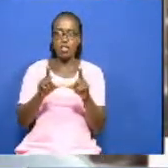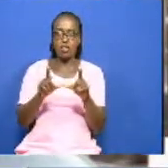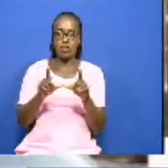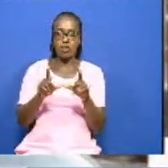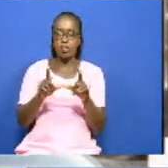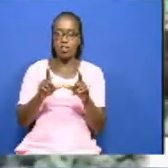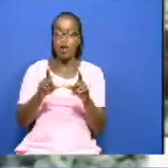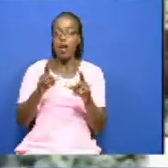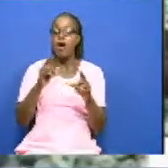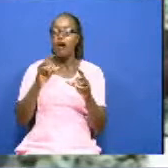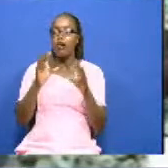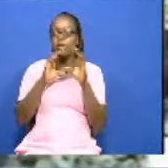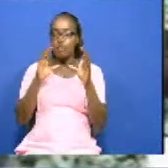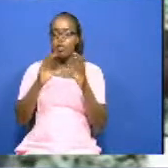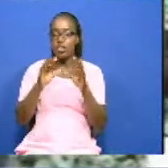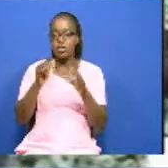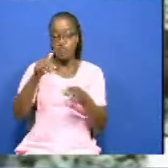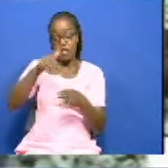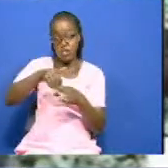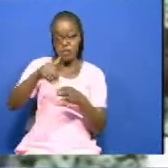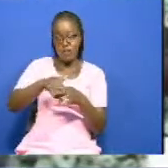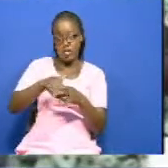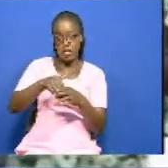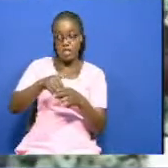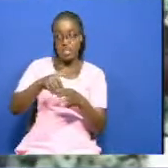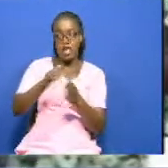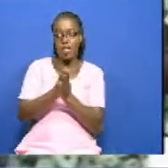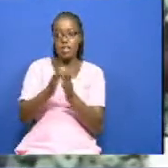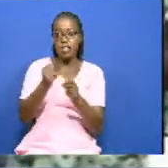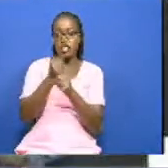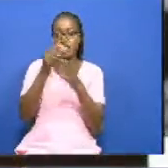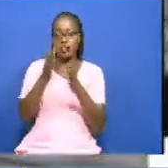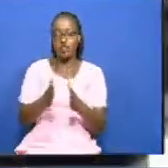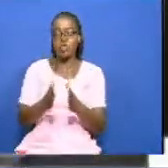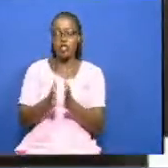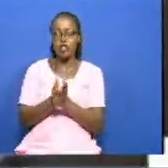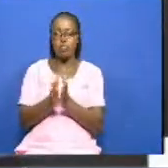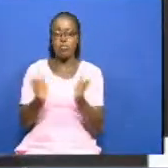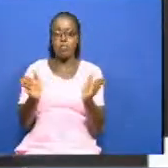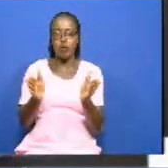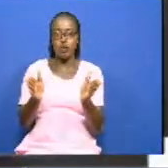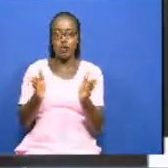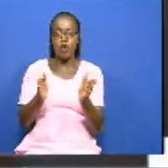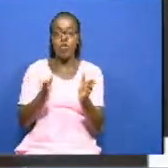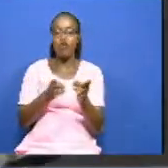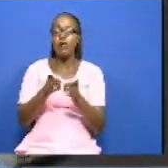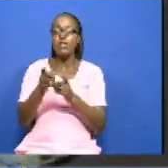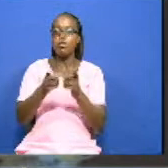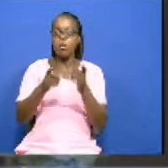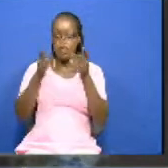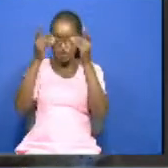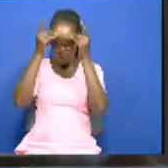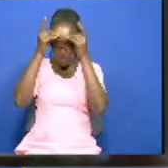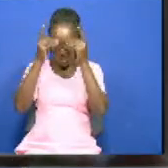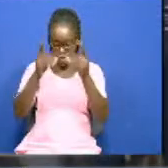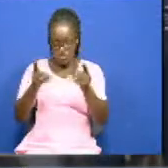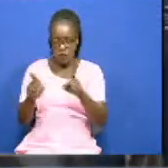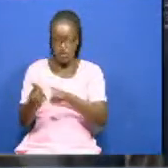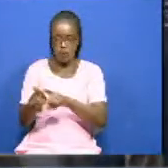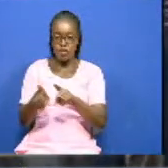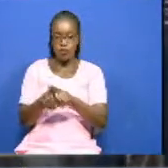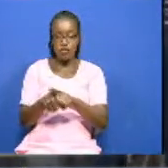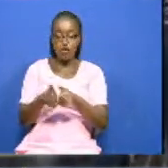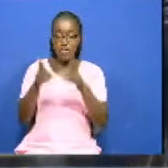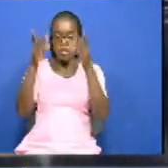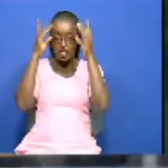operators, prospective investors, industry stakeholders and the general public of the regulatory decision. It had also taken the decision